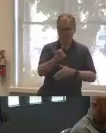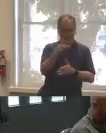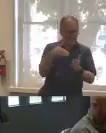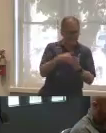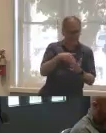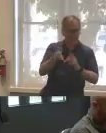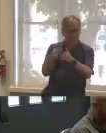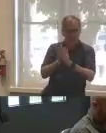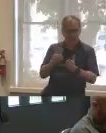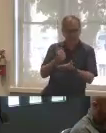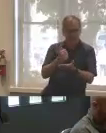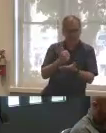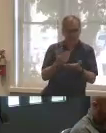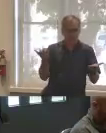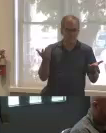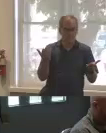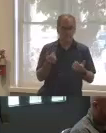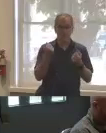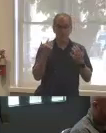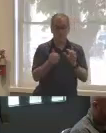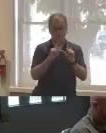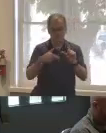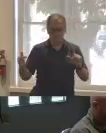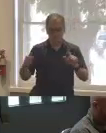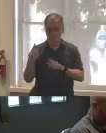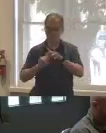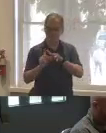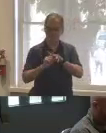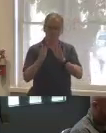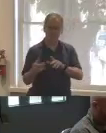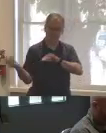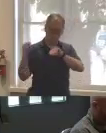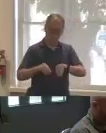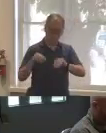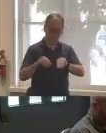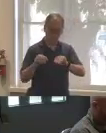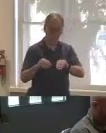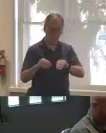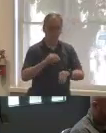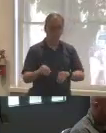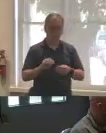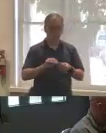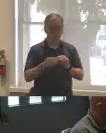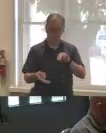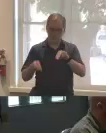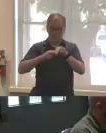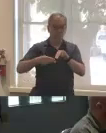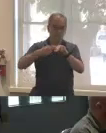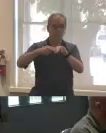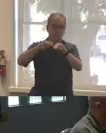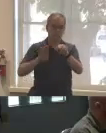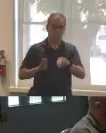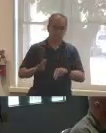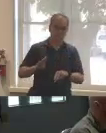the number of queer and trans refugees in our province has gone up, and there's